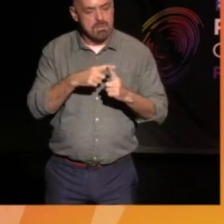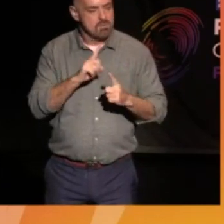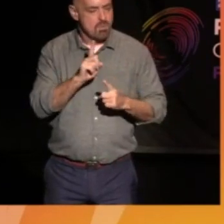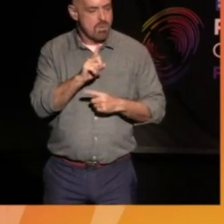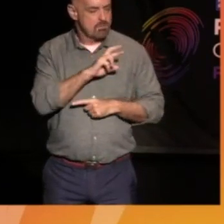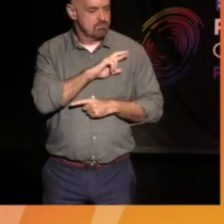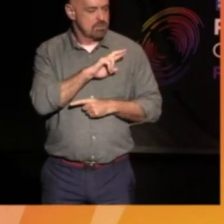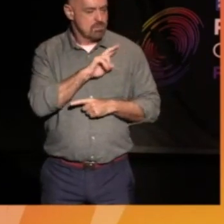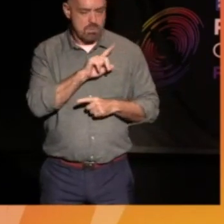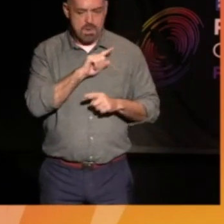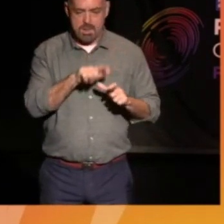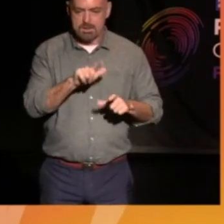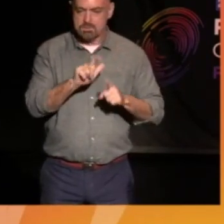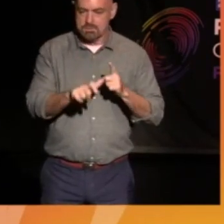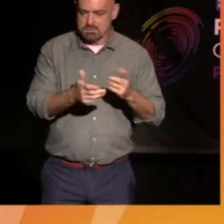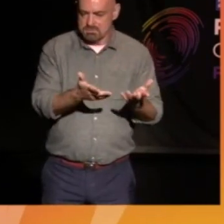happening,